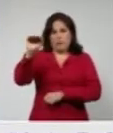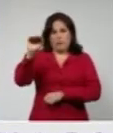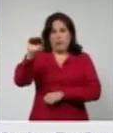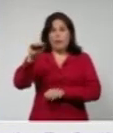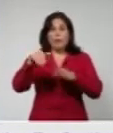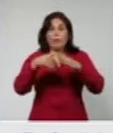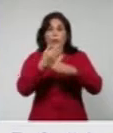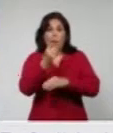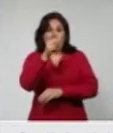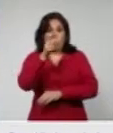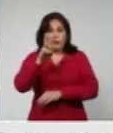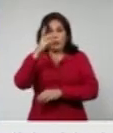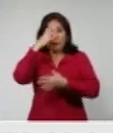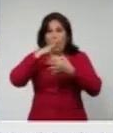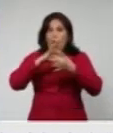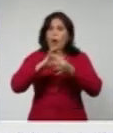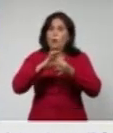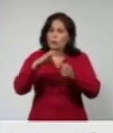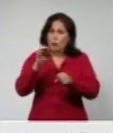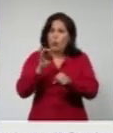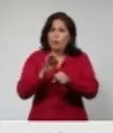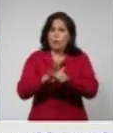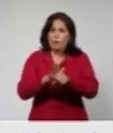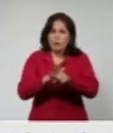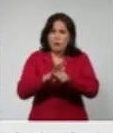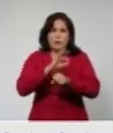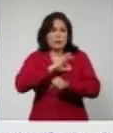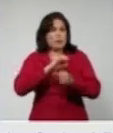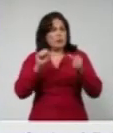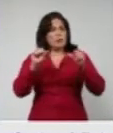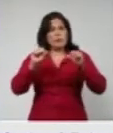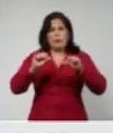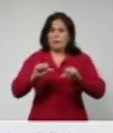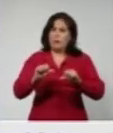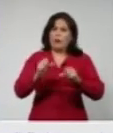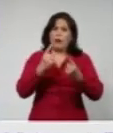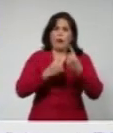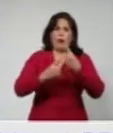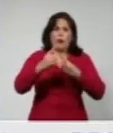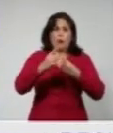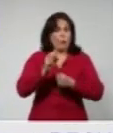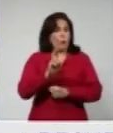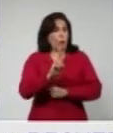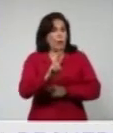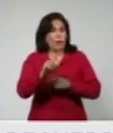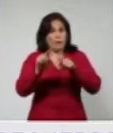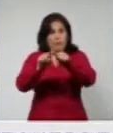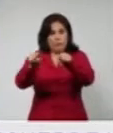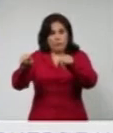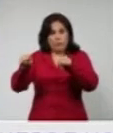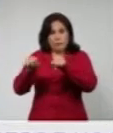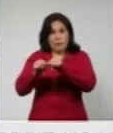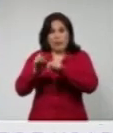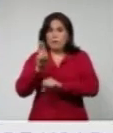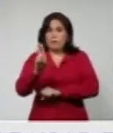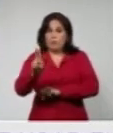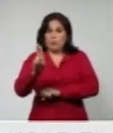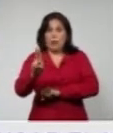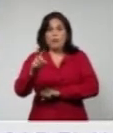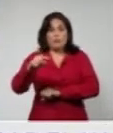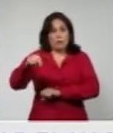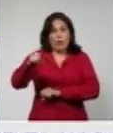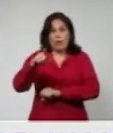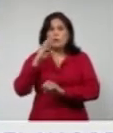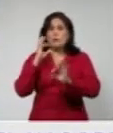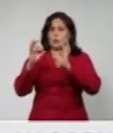The patient began to develop symptoms on August 13th and was transferred to the intensive care